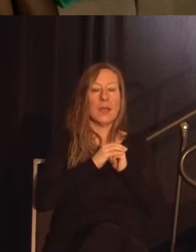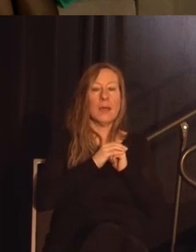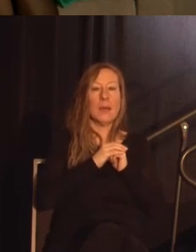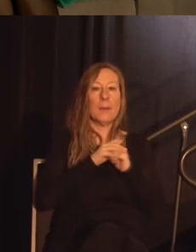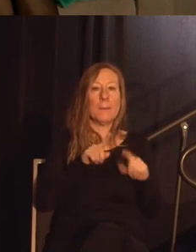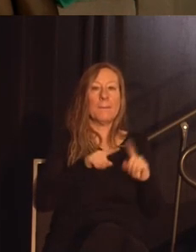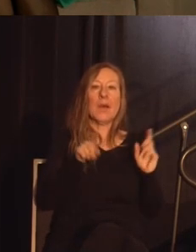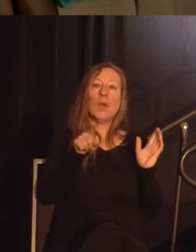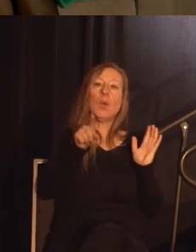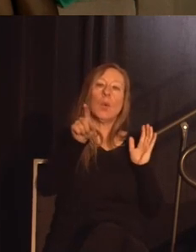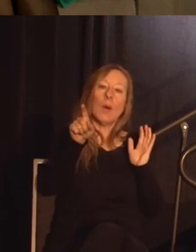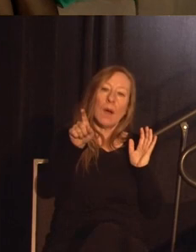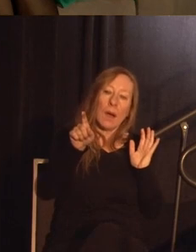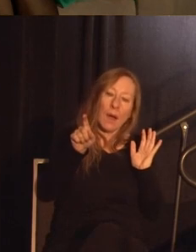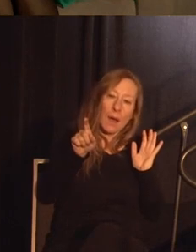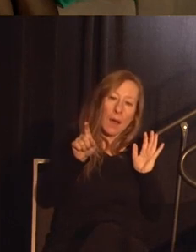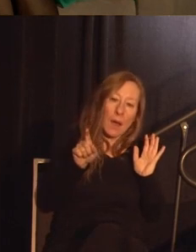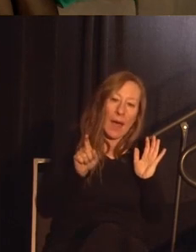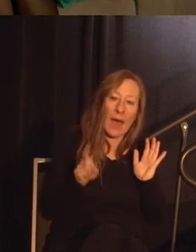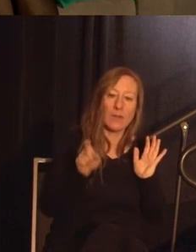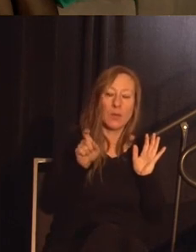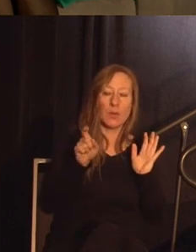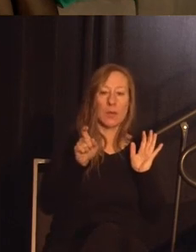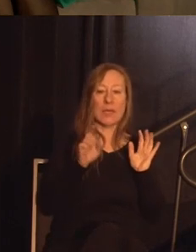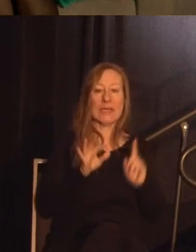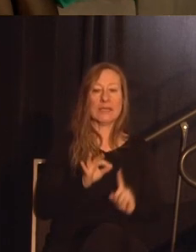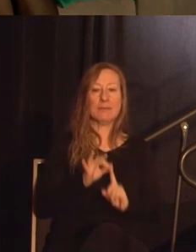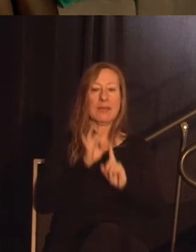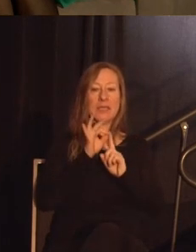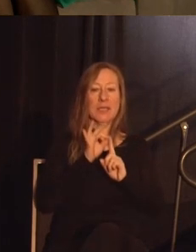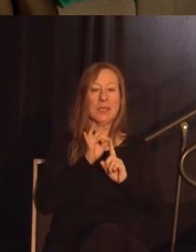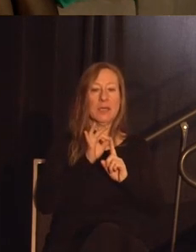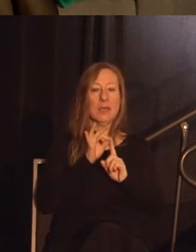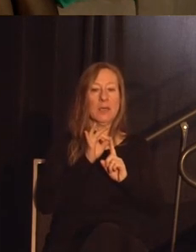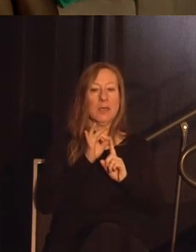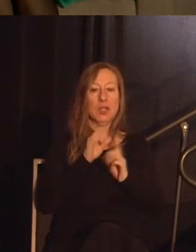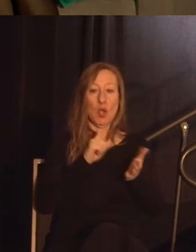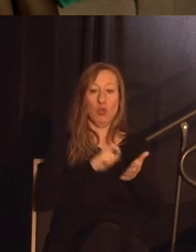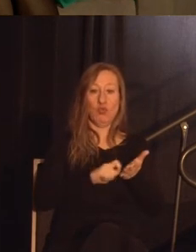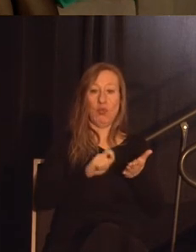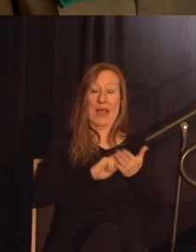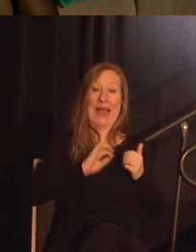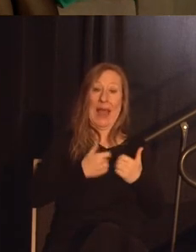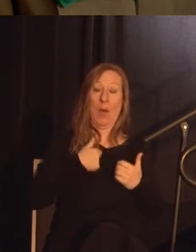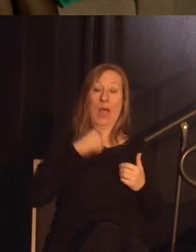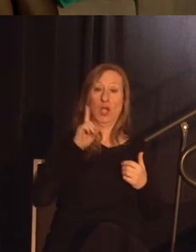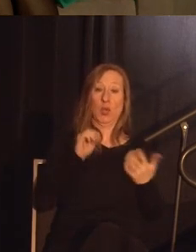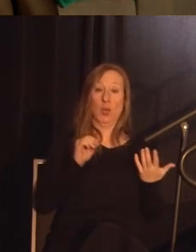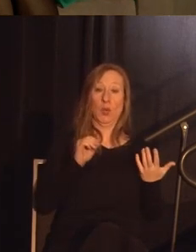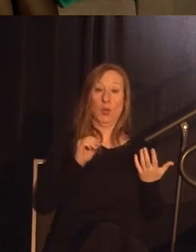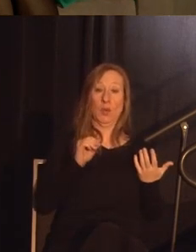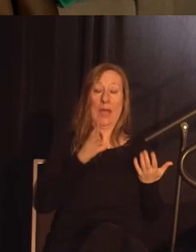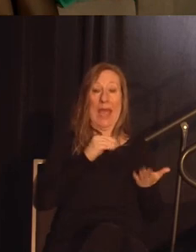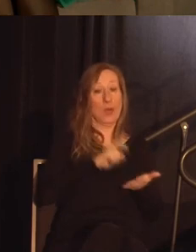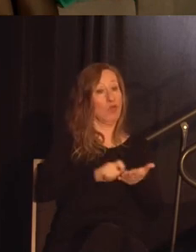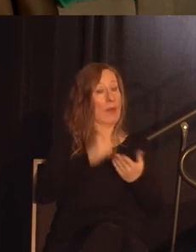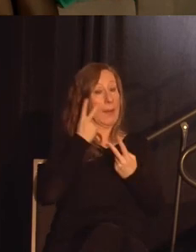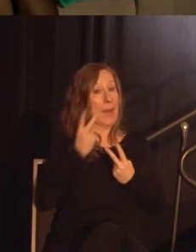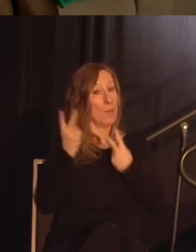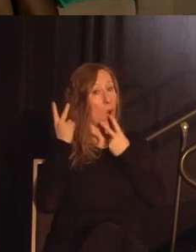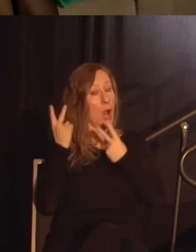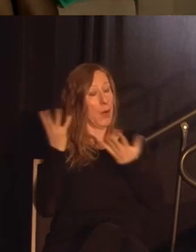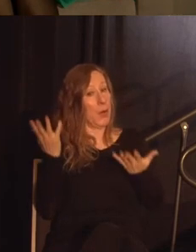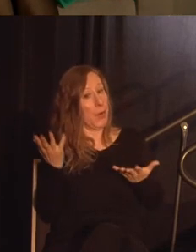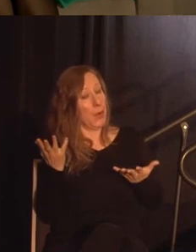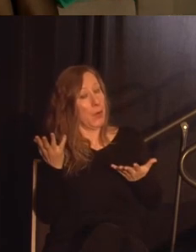to, especially to do the kind of writing that I do, and probably to do memoir in general. I'm sure this is the same for everyone. Well,